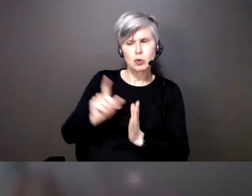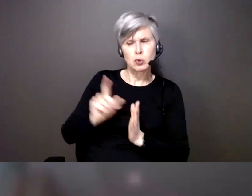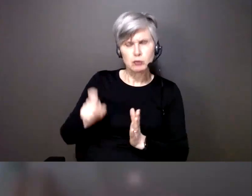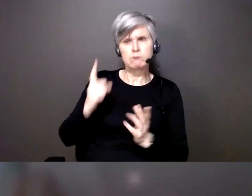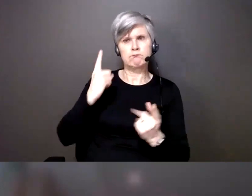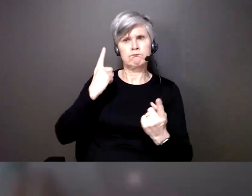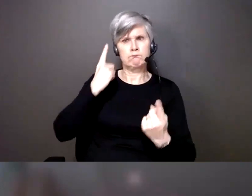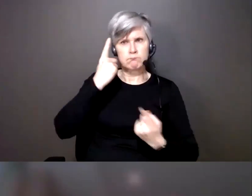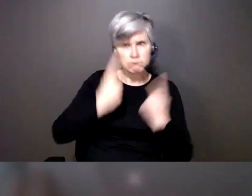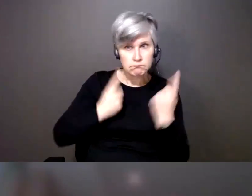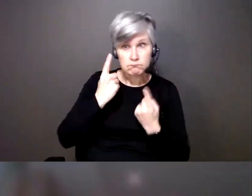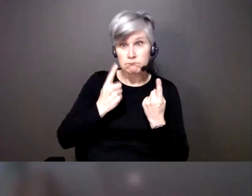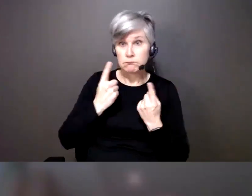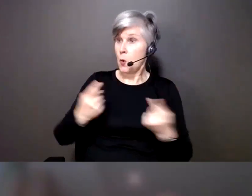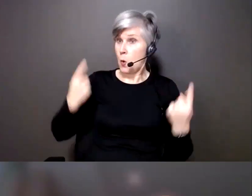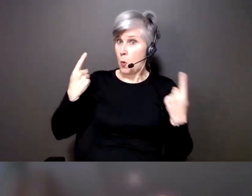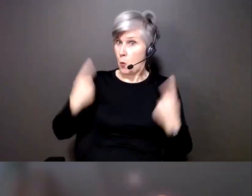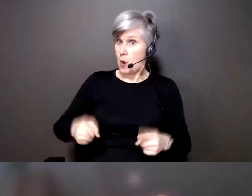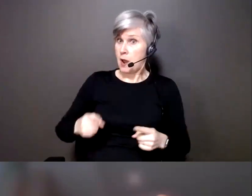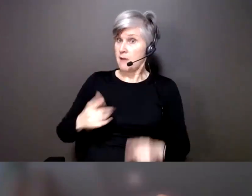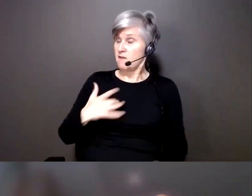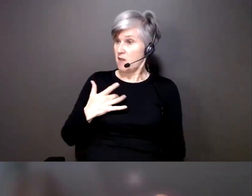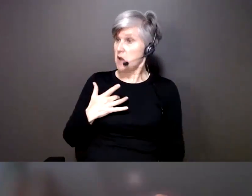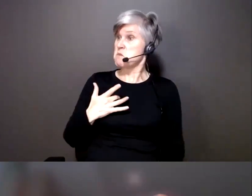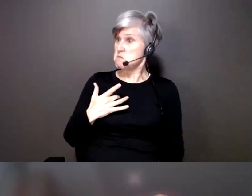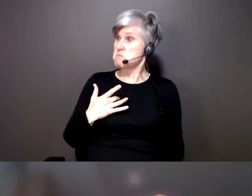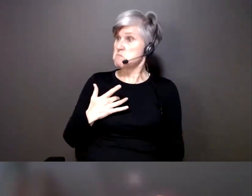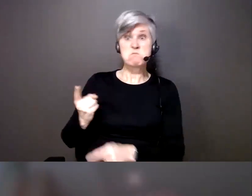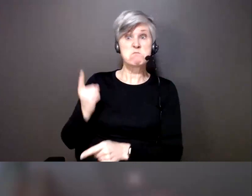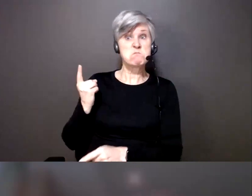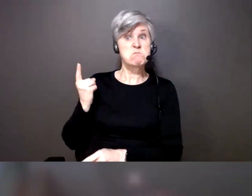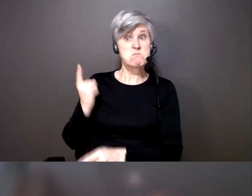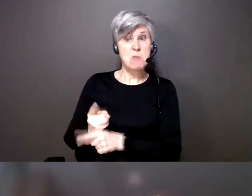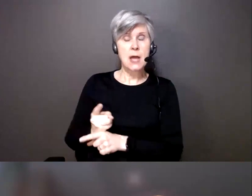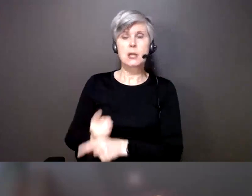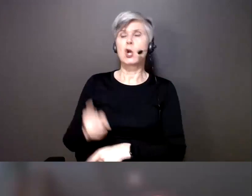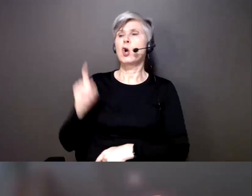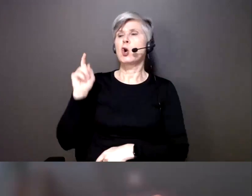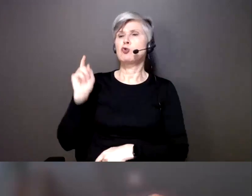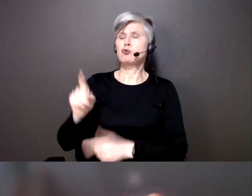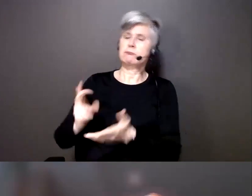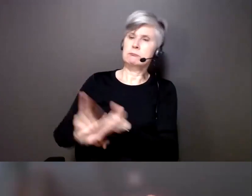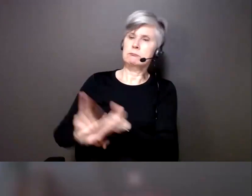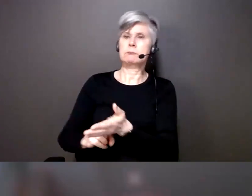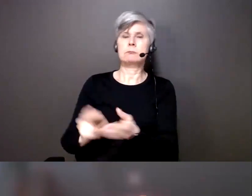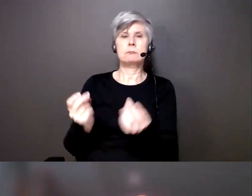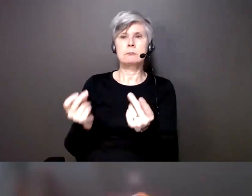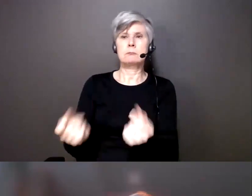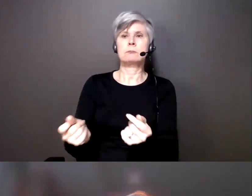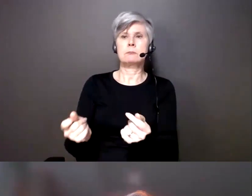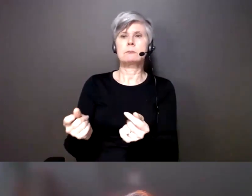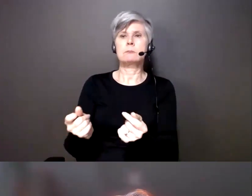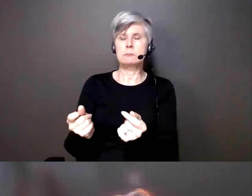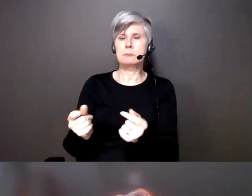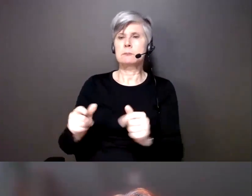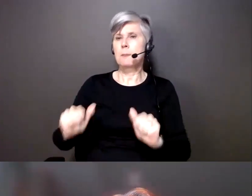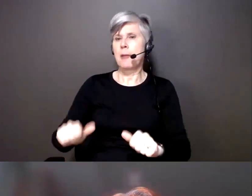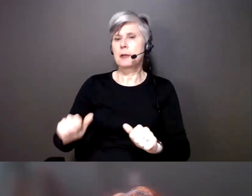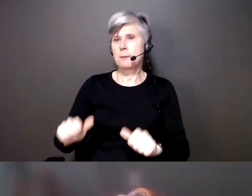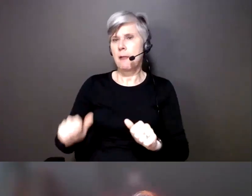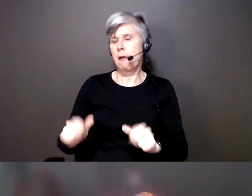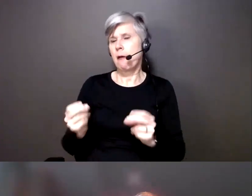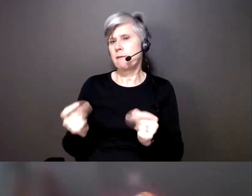they deem that it is a reasonable request. And the word reasonable, of course, it's subject to